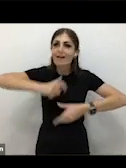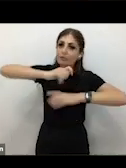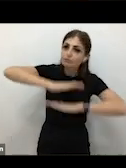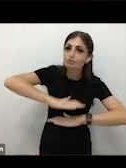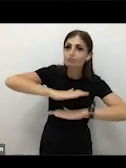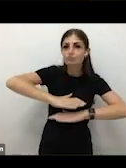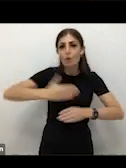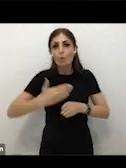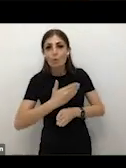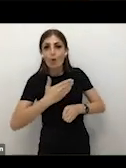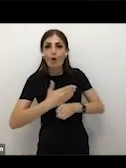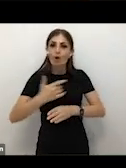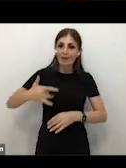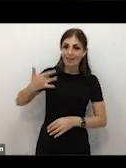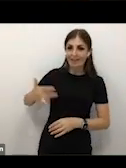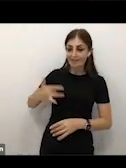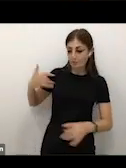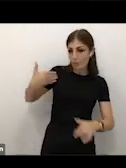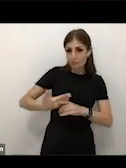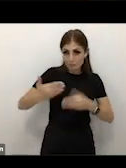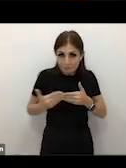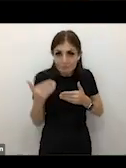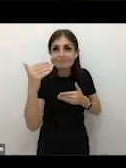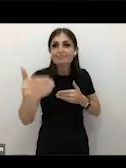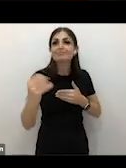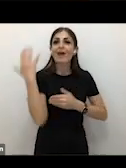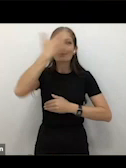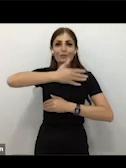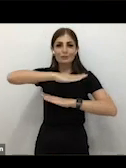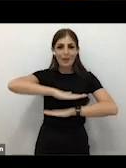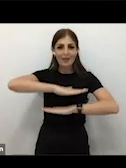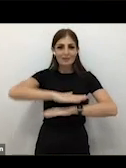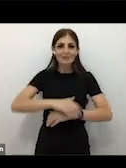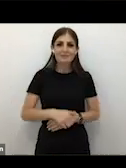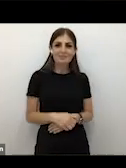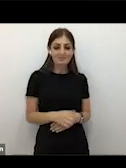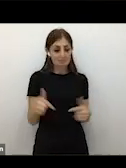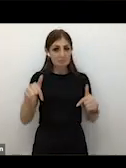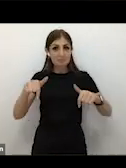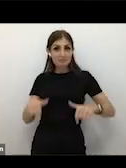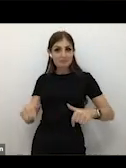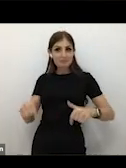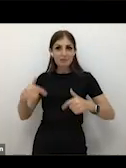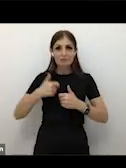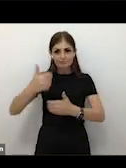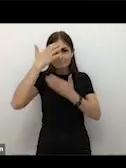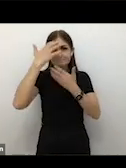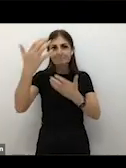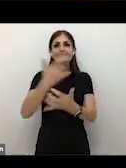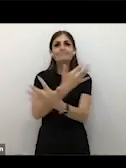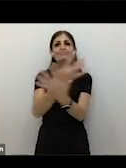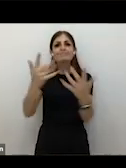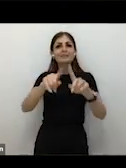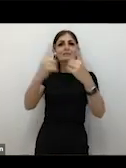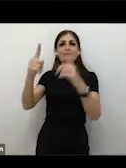work. This was and always will be Aboriginal land. At Creative Australia, we acknowledge the many traditional